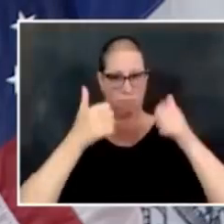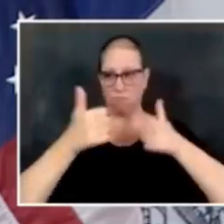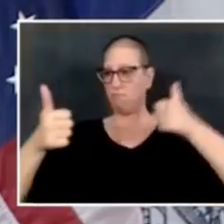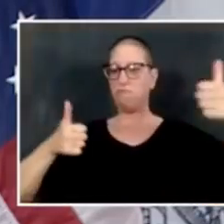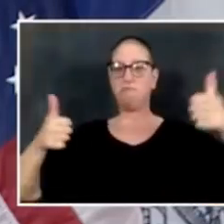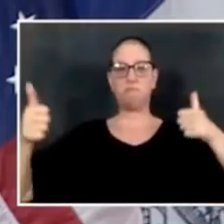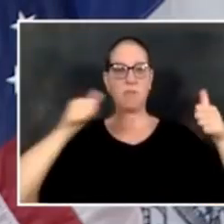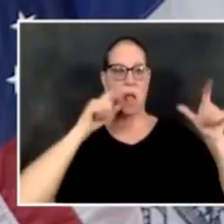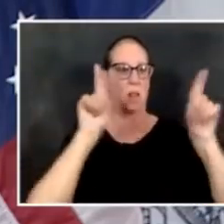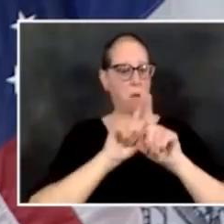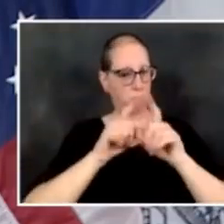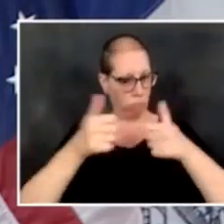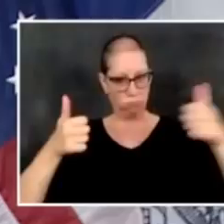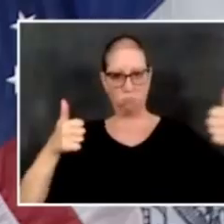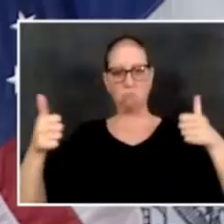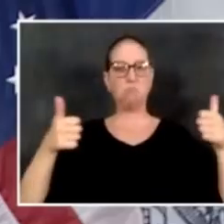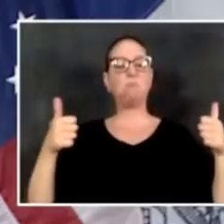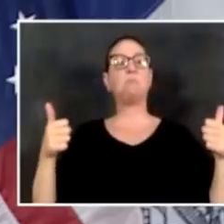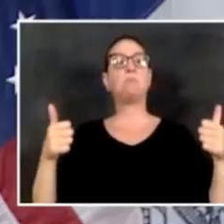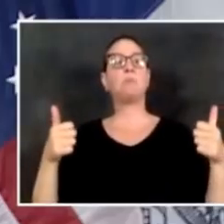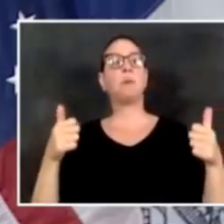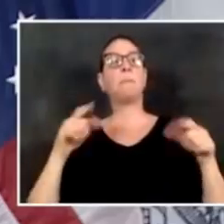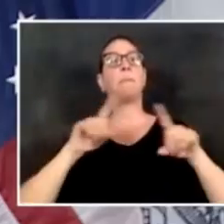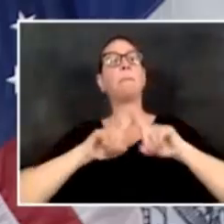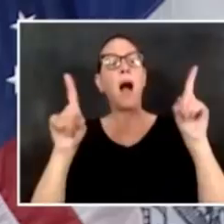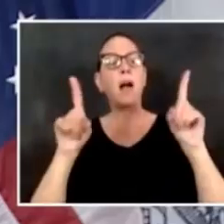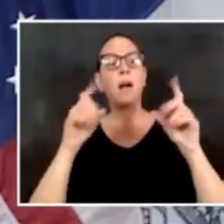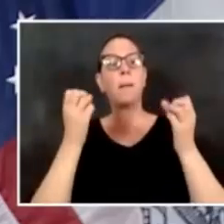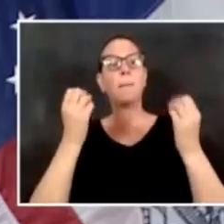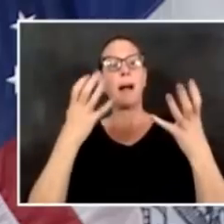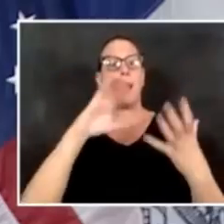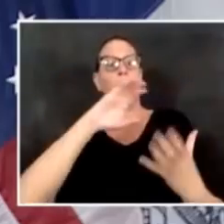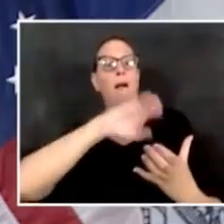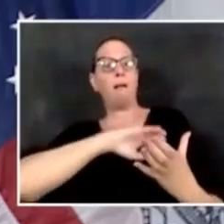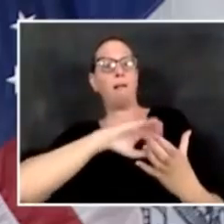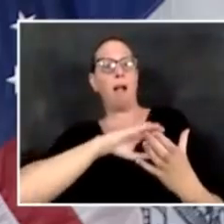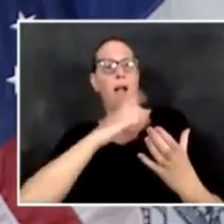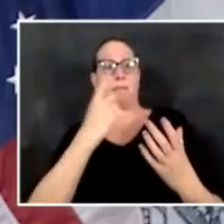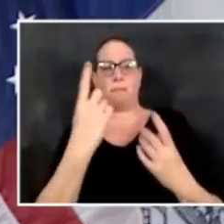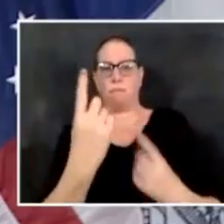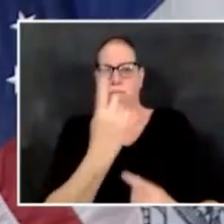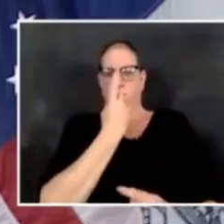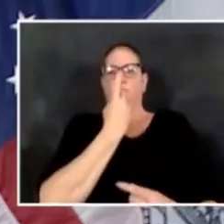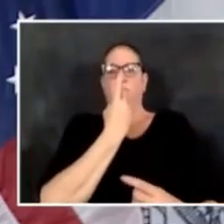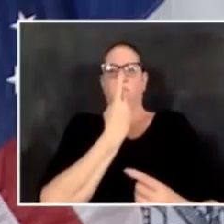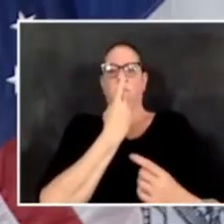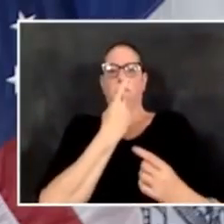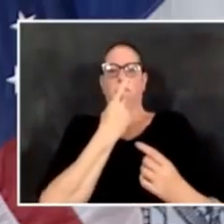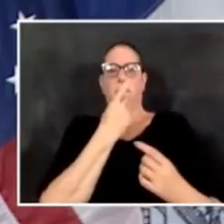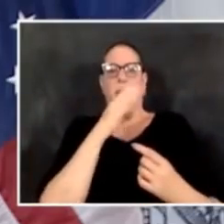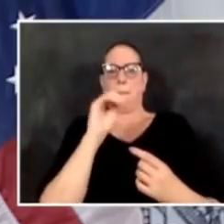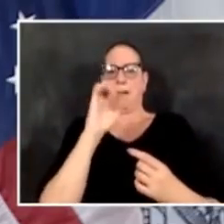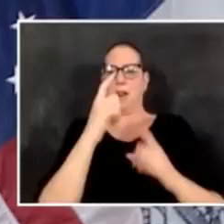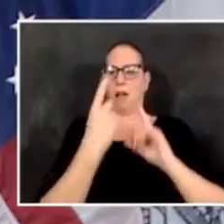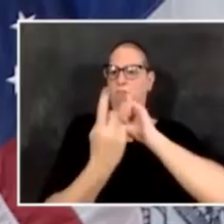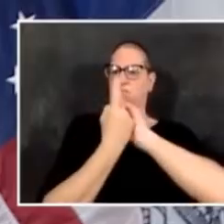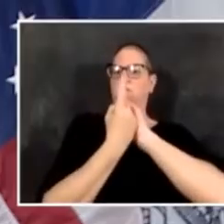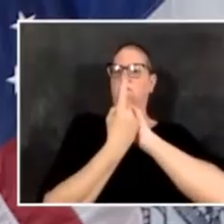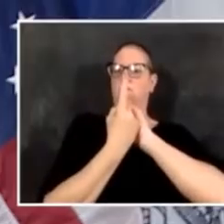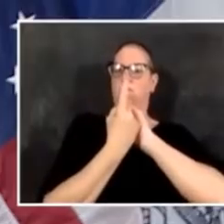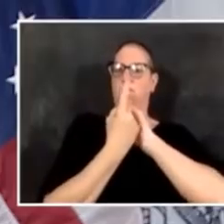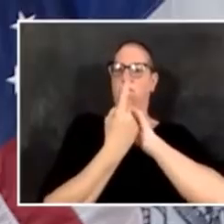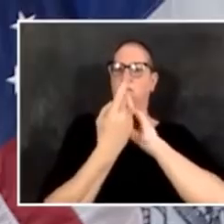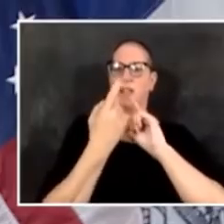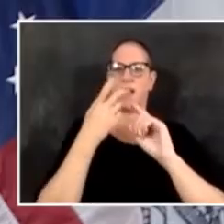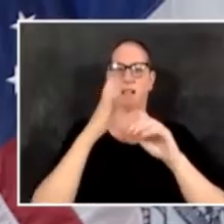cops that came over to us were initially threatening to give summonses and arrests, even though we